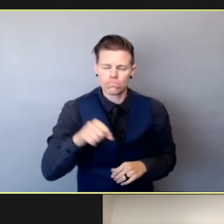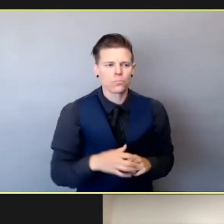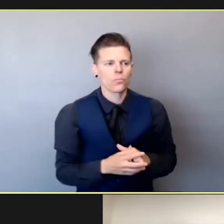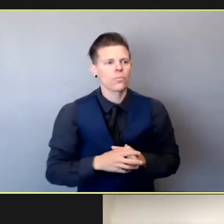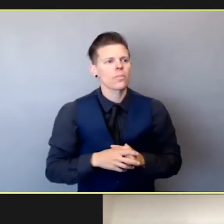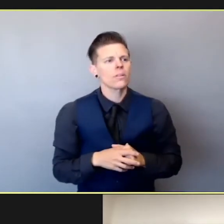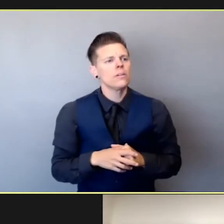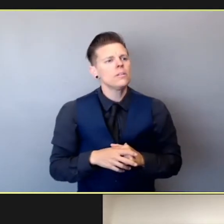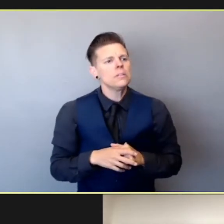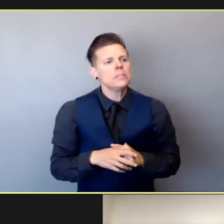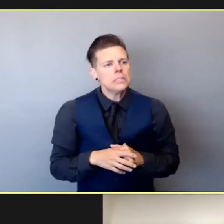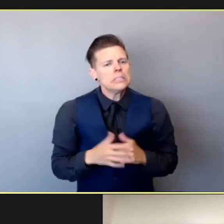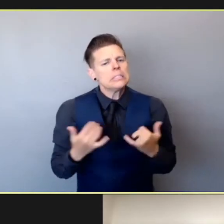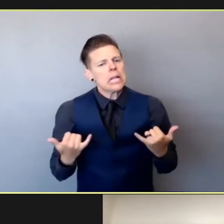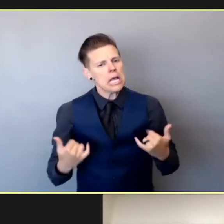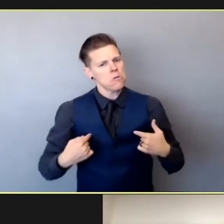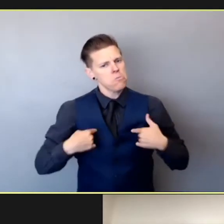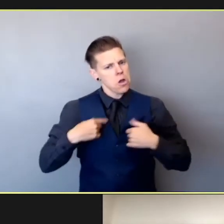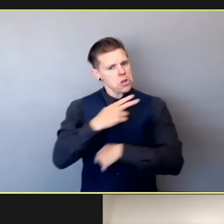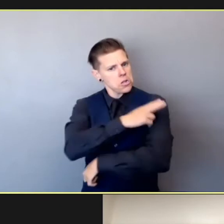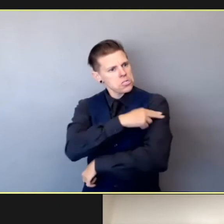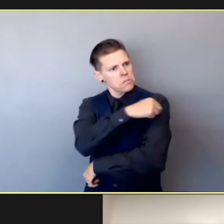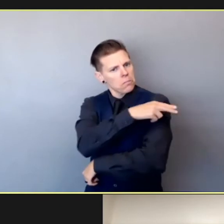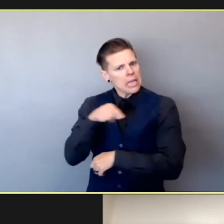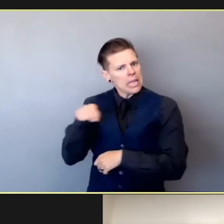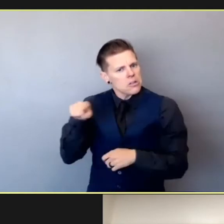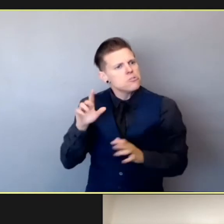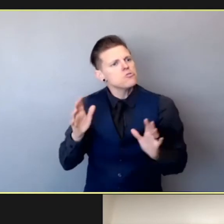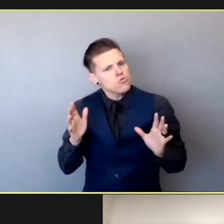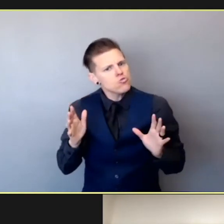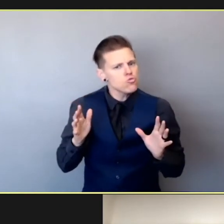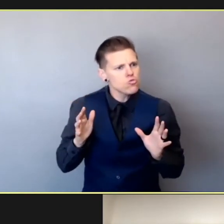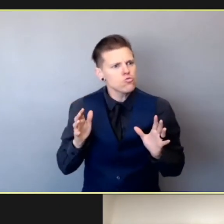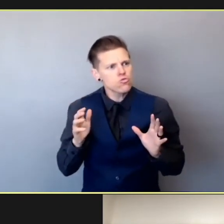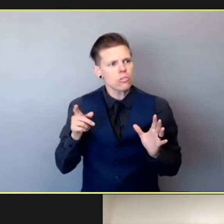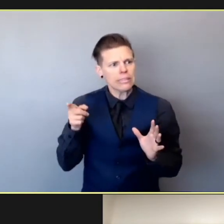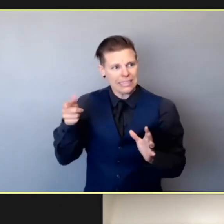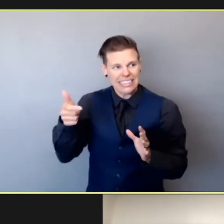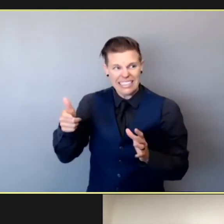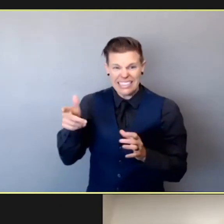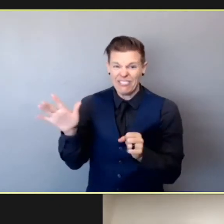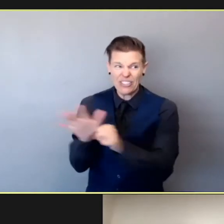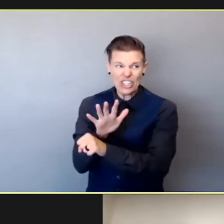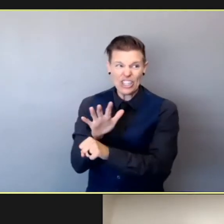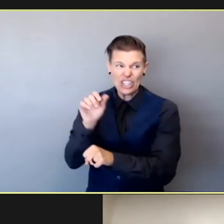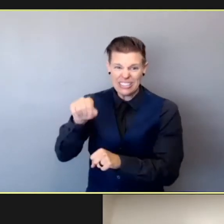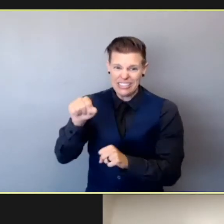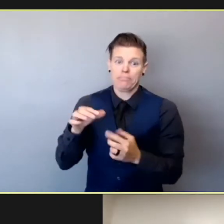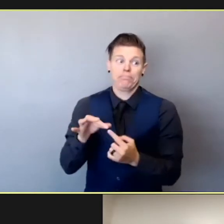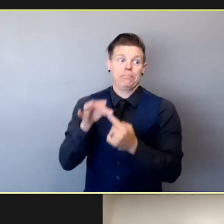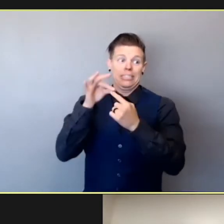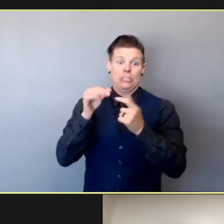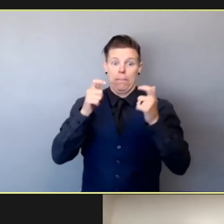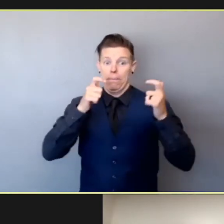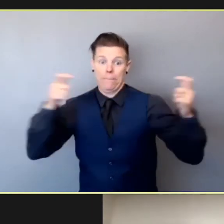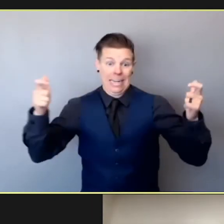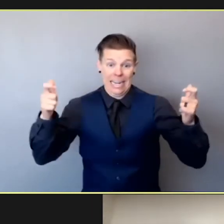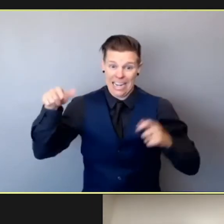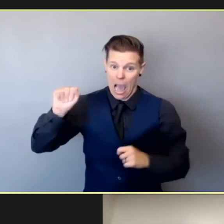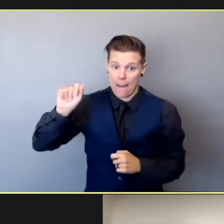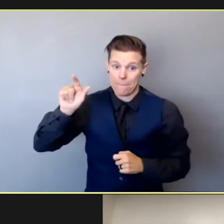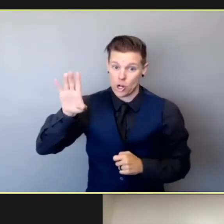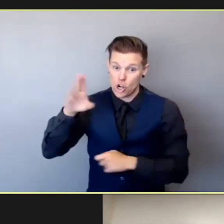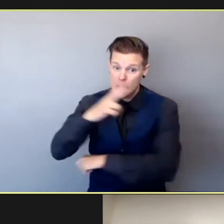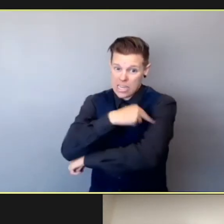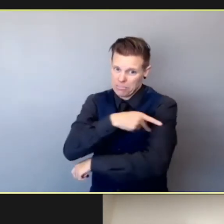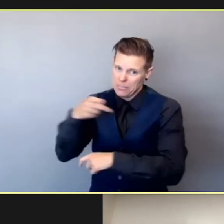it is a problem. The hospitals are full, particularly the big hospitals in Albuquerque. They're over full. Most hospitals